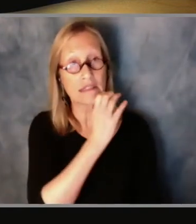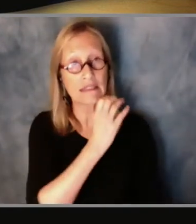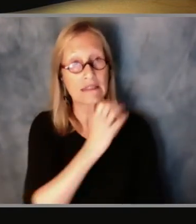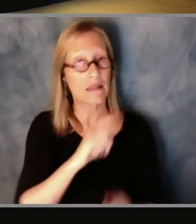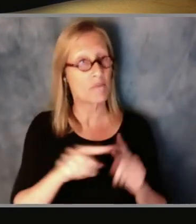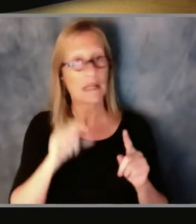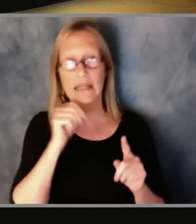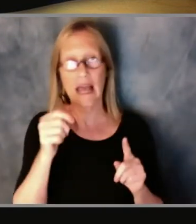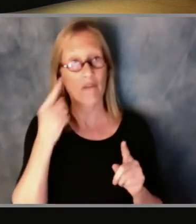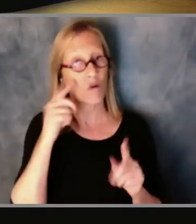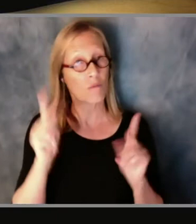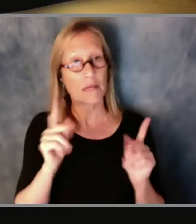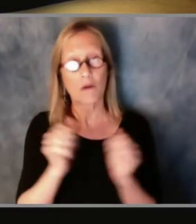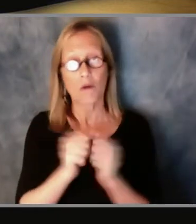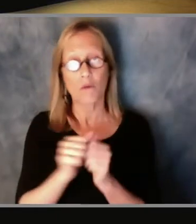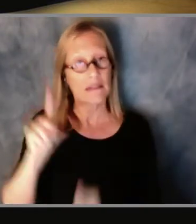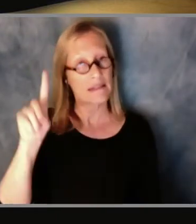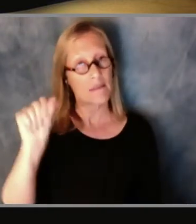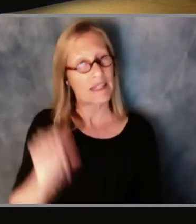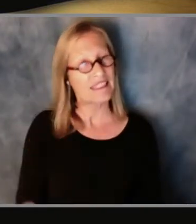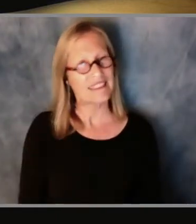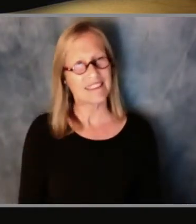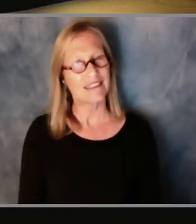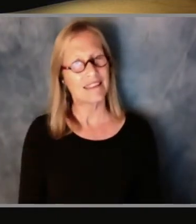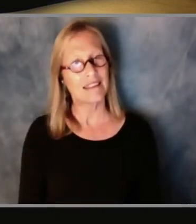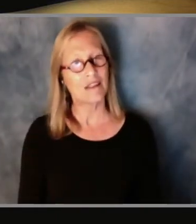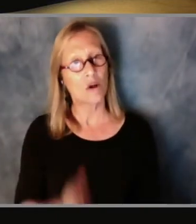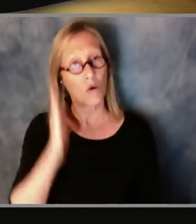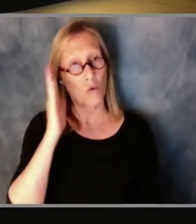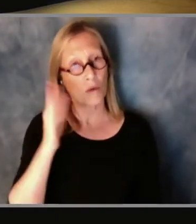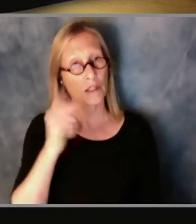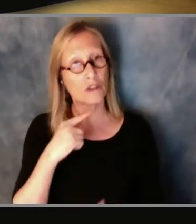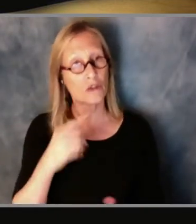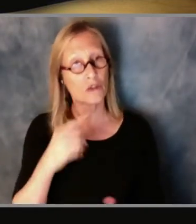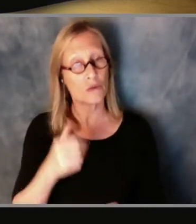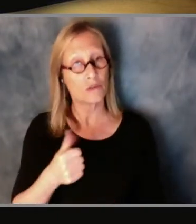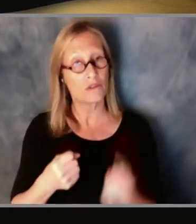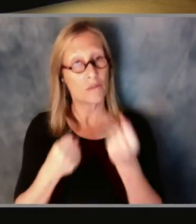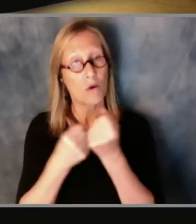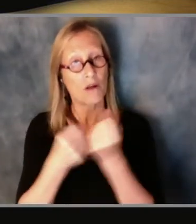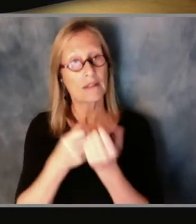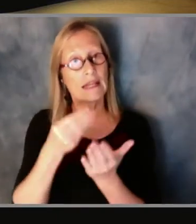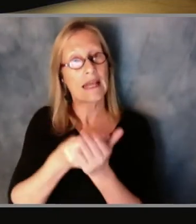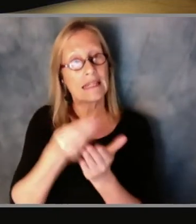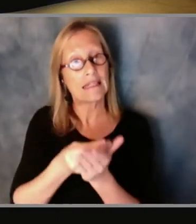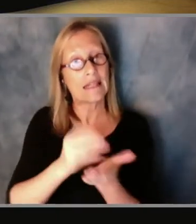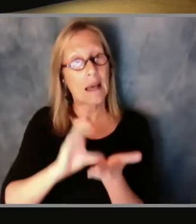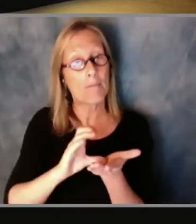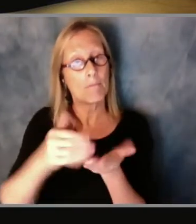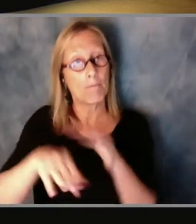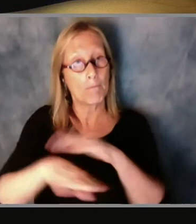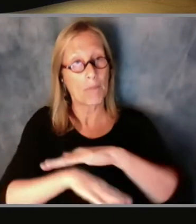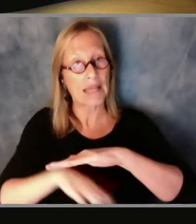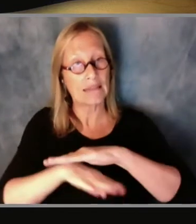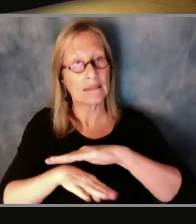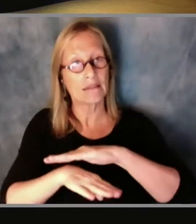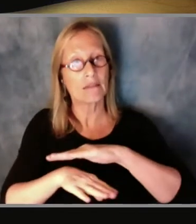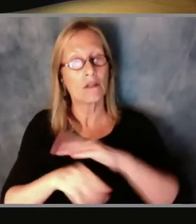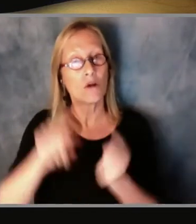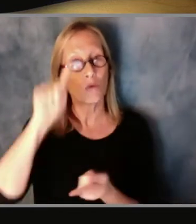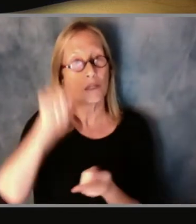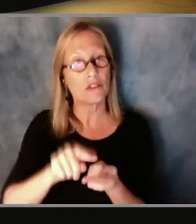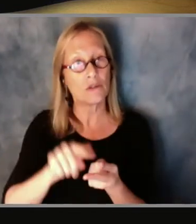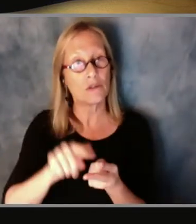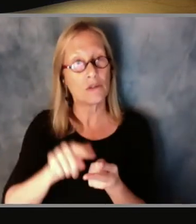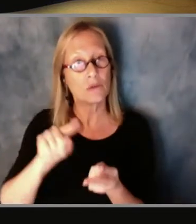with disabilities. Would you support an income-based reduced bus pass? Mahalo.